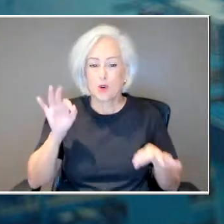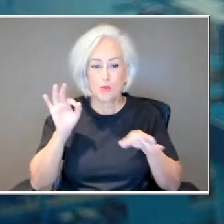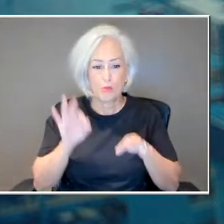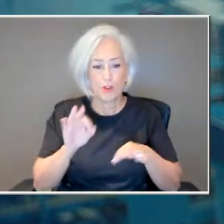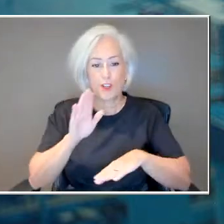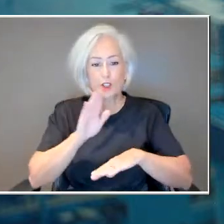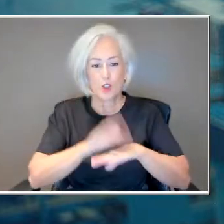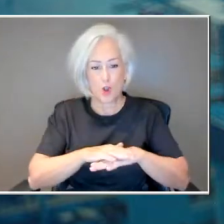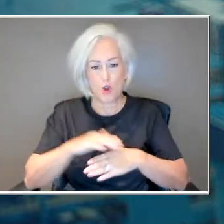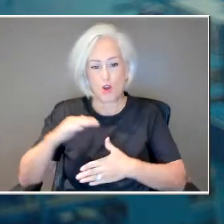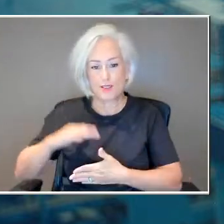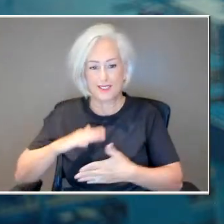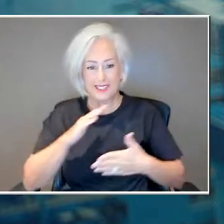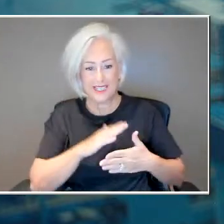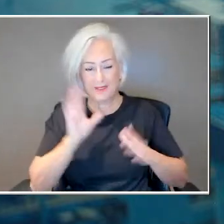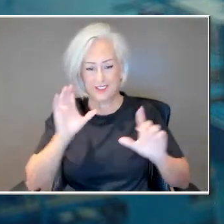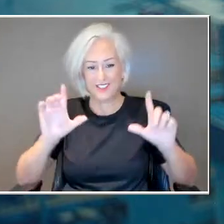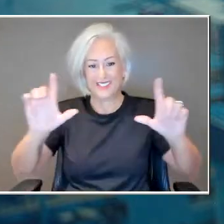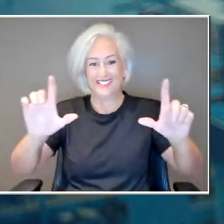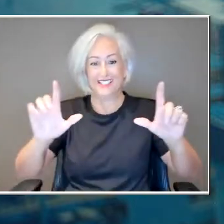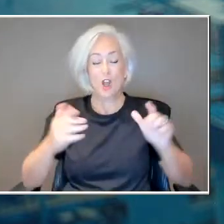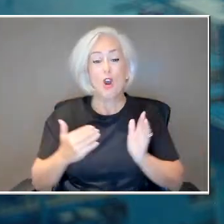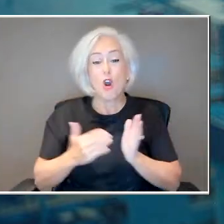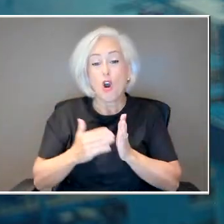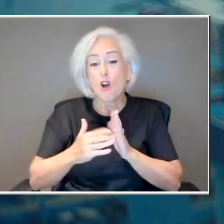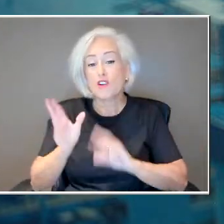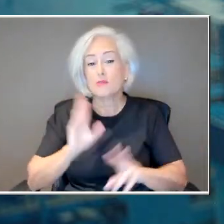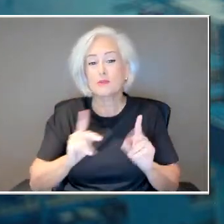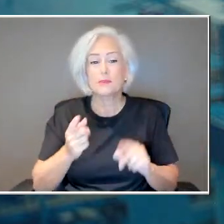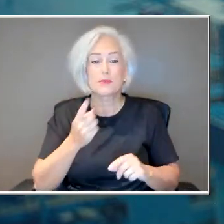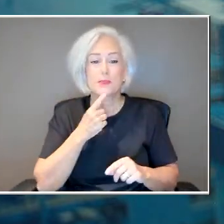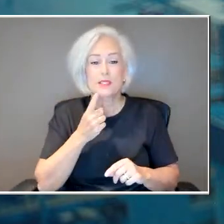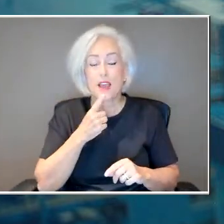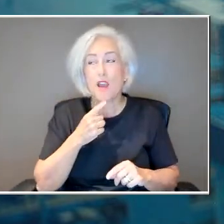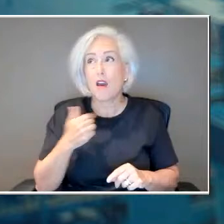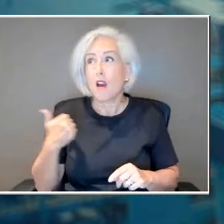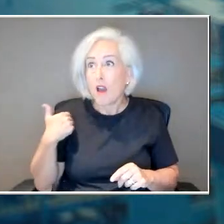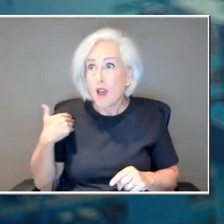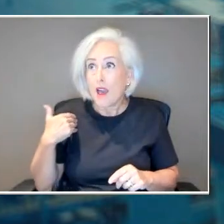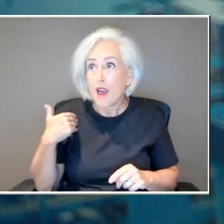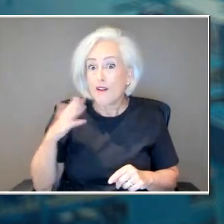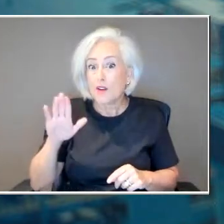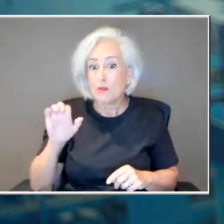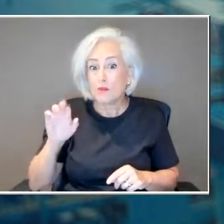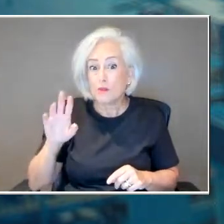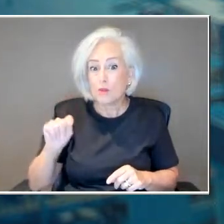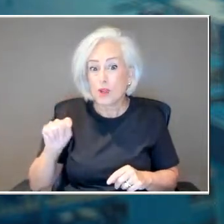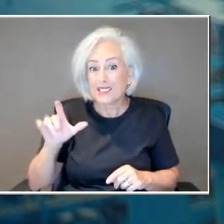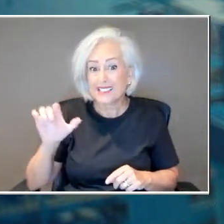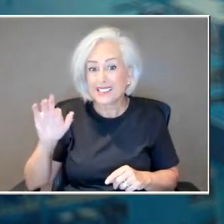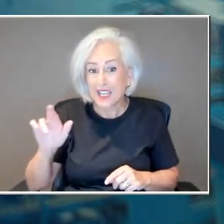to put the little plug in that a lot of times people think if they have a diagnosis of breast cancer that 100% of people need an MRI,